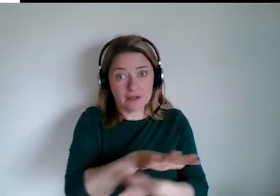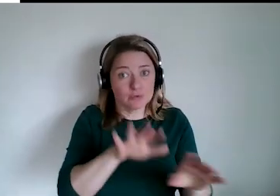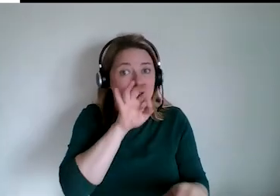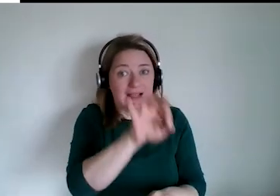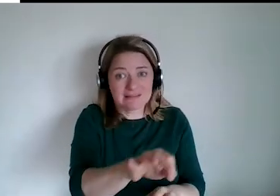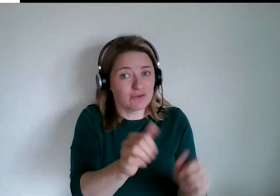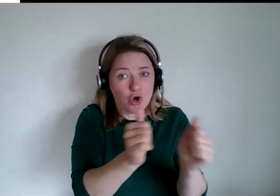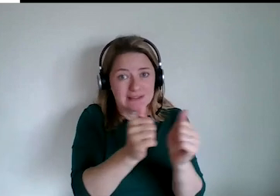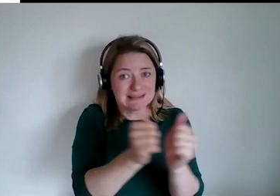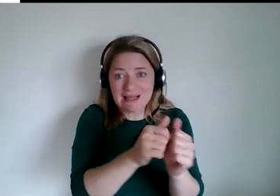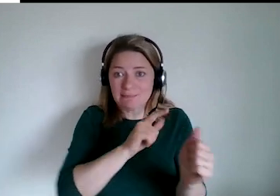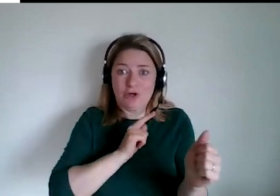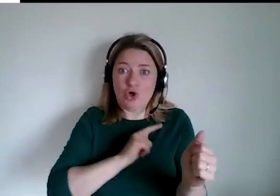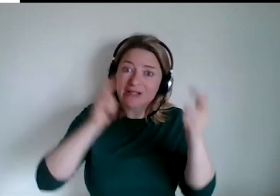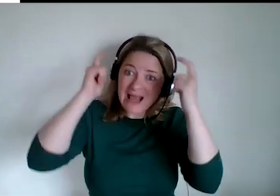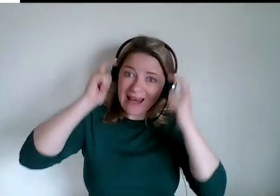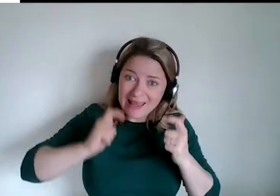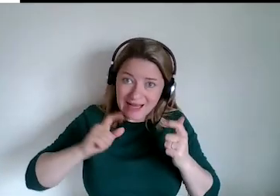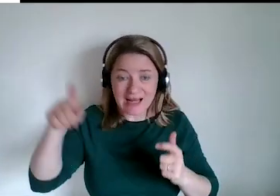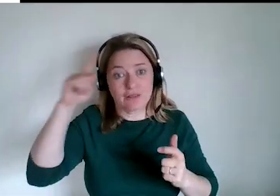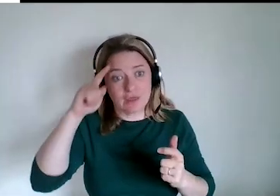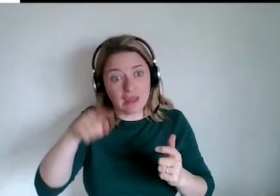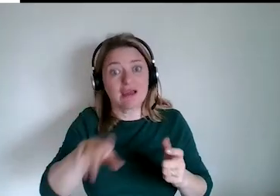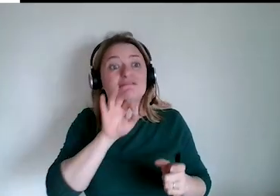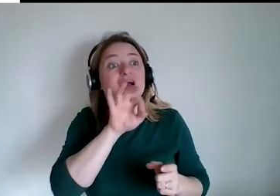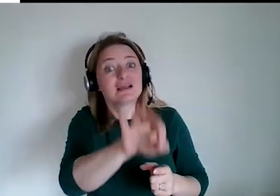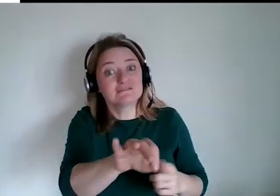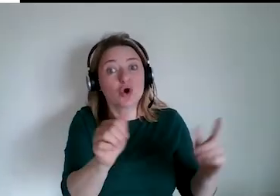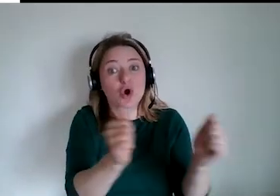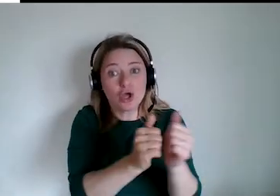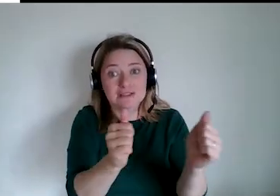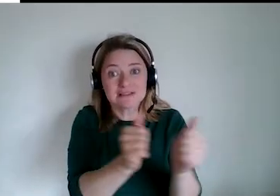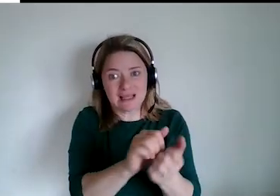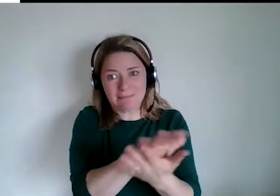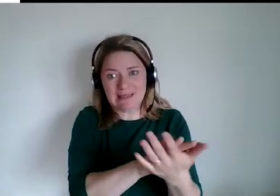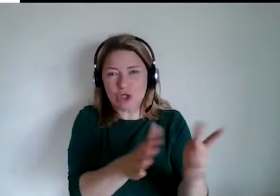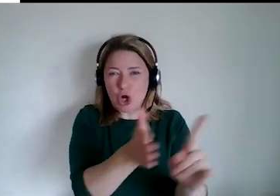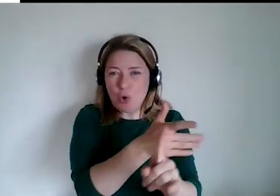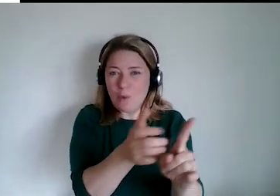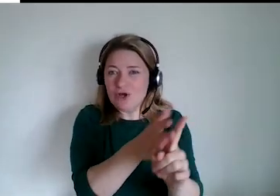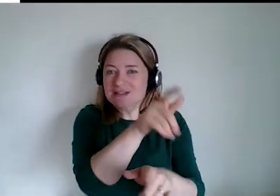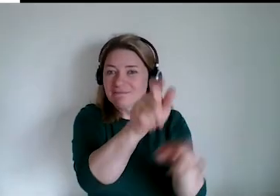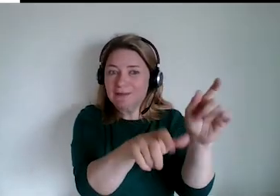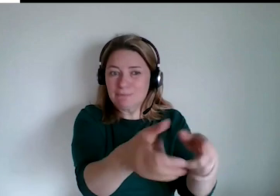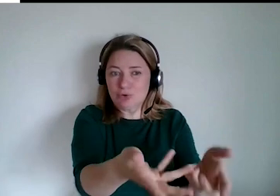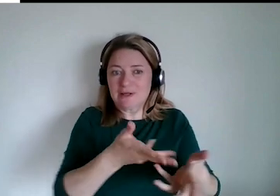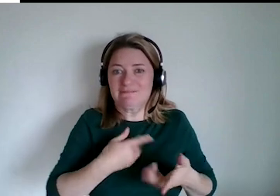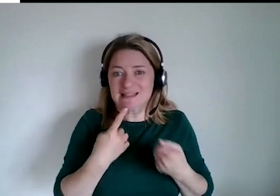people's data, because legally it's thought that if they do ask consent, they're coercing the people who give their